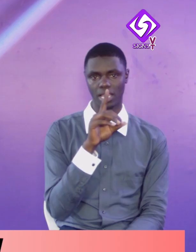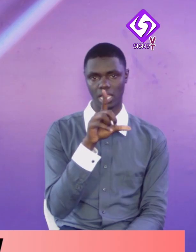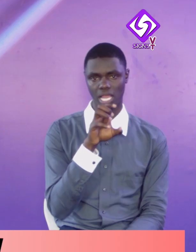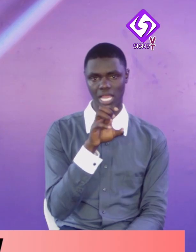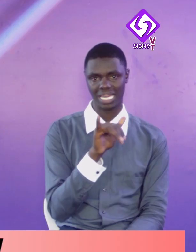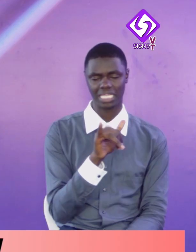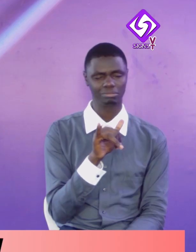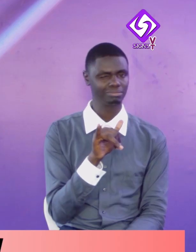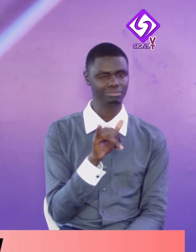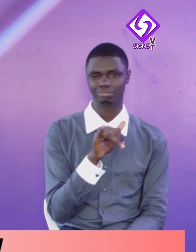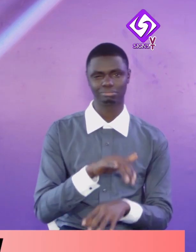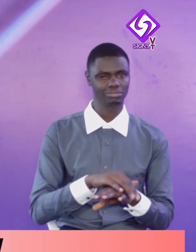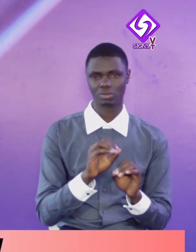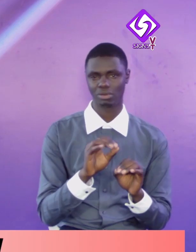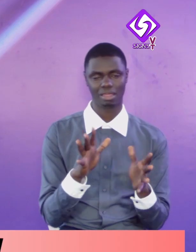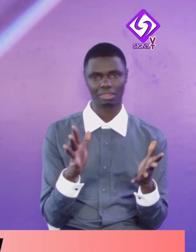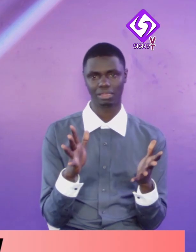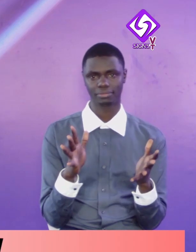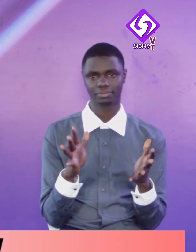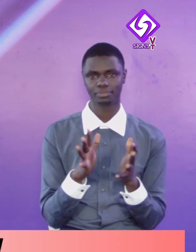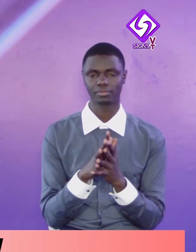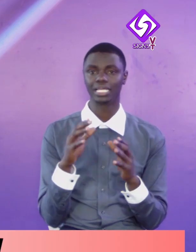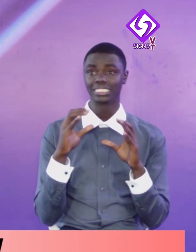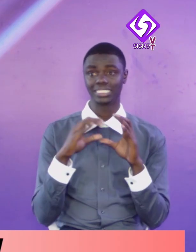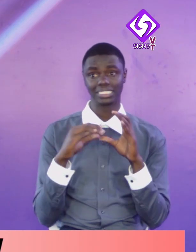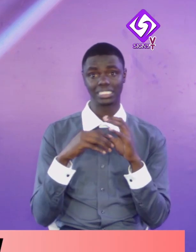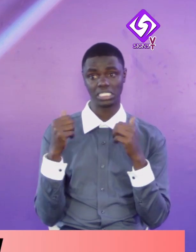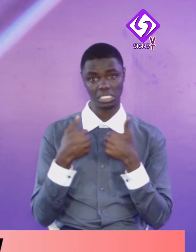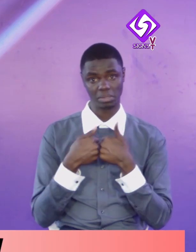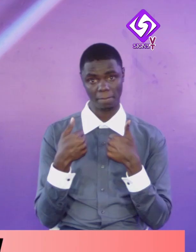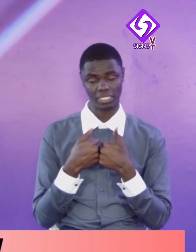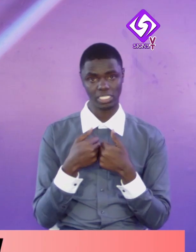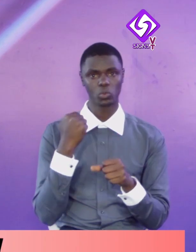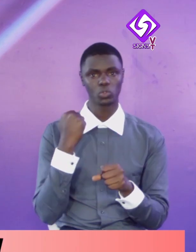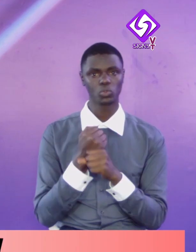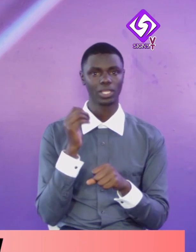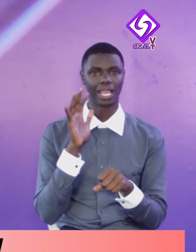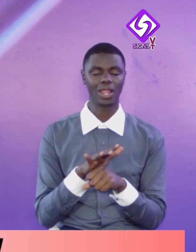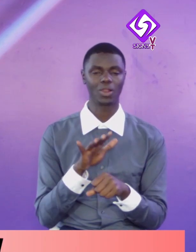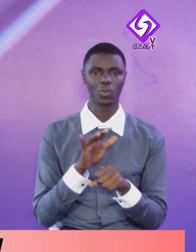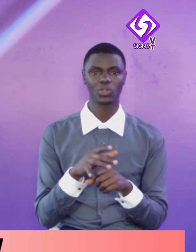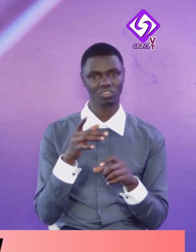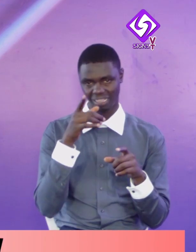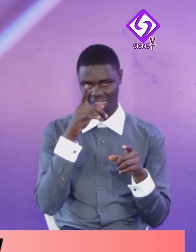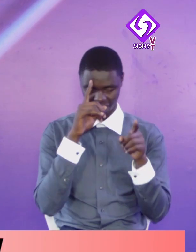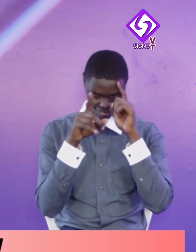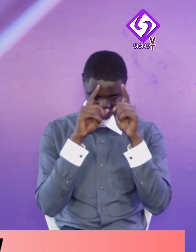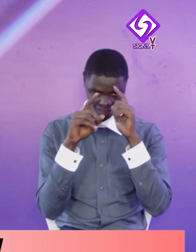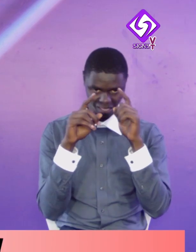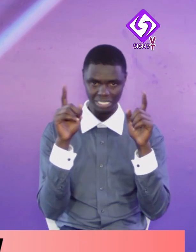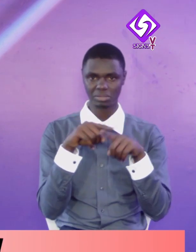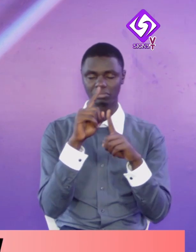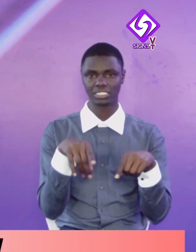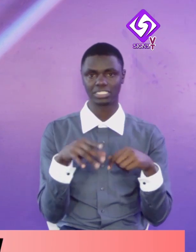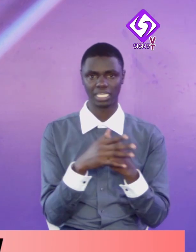he's not so good. In fact, in the Chelsea's game, he was doing a lot of careless mistakes. He even survived